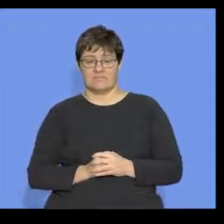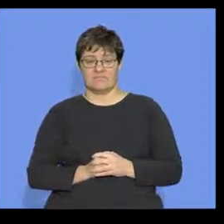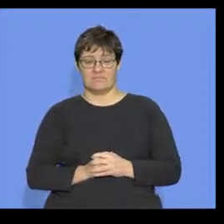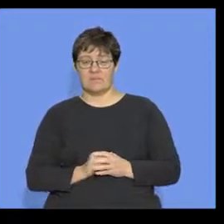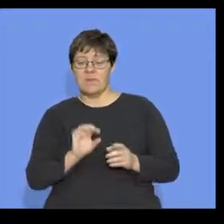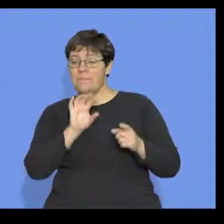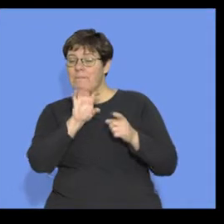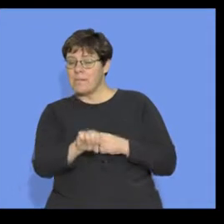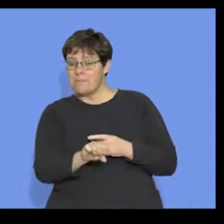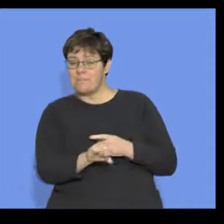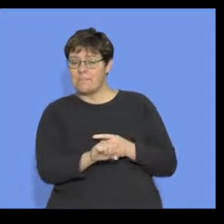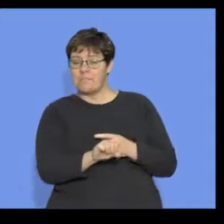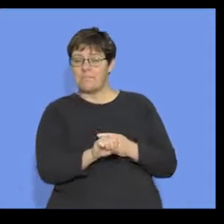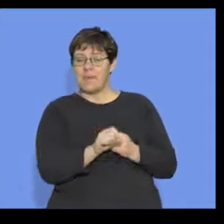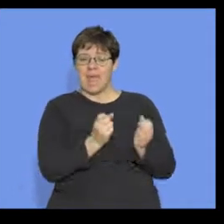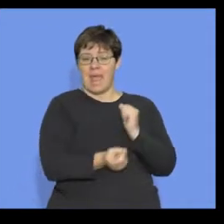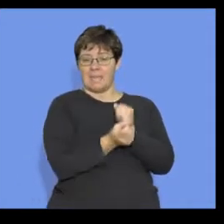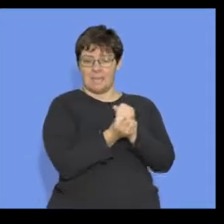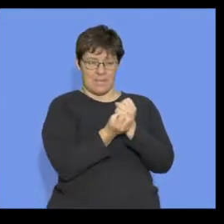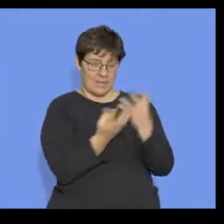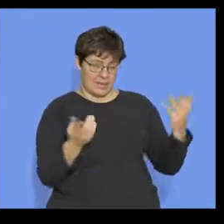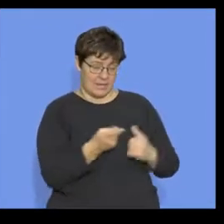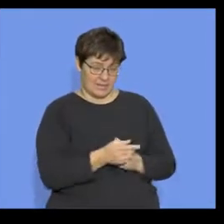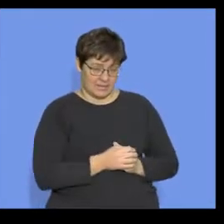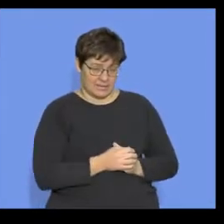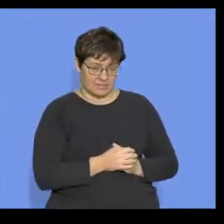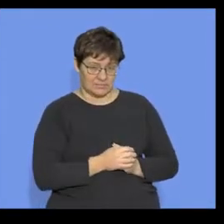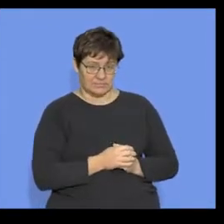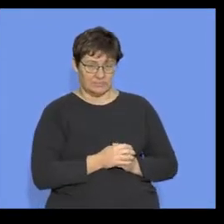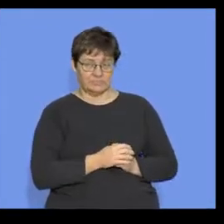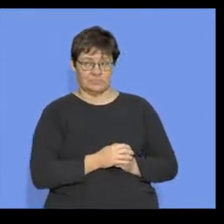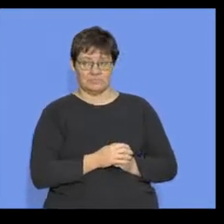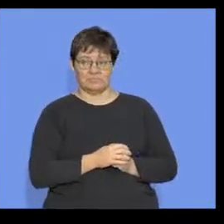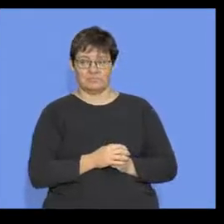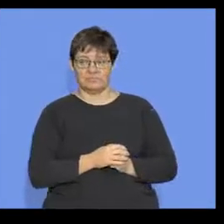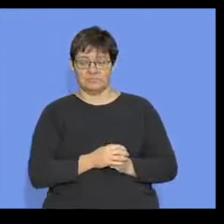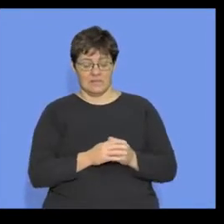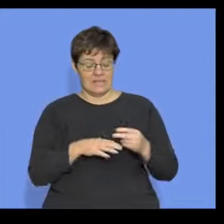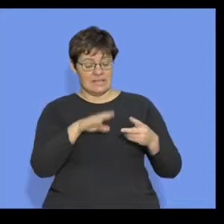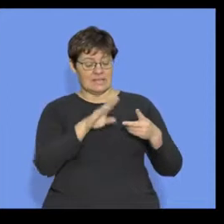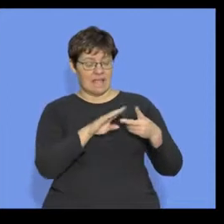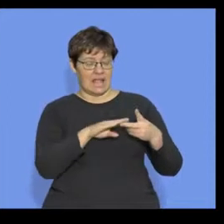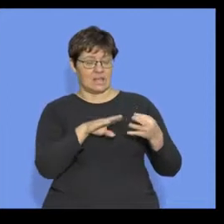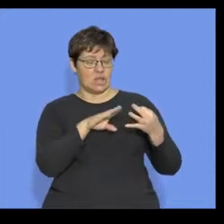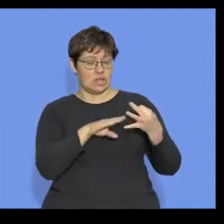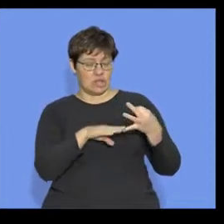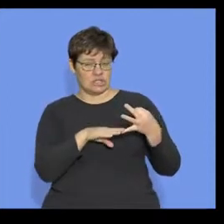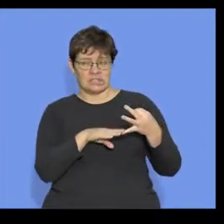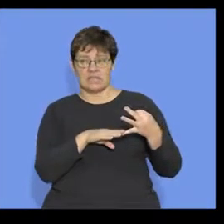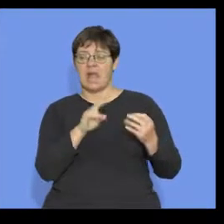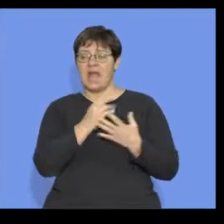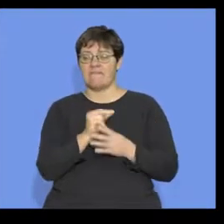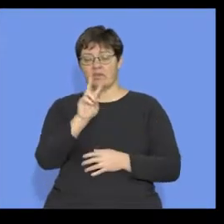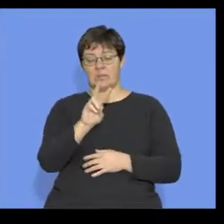So we have to find the number of events. For the second and the third letter, there